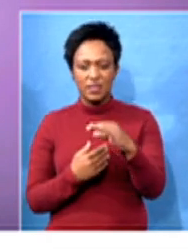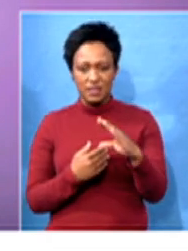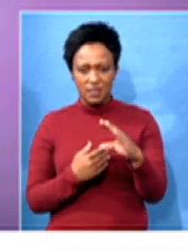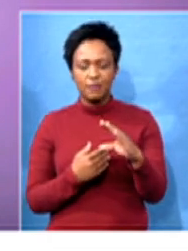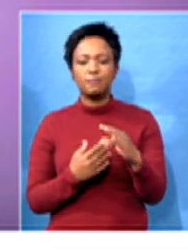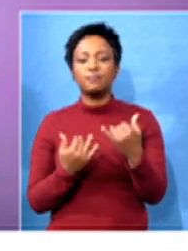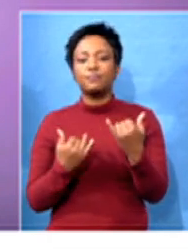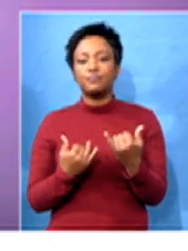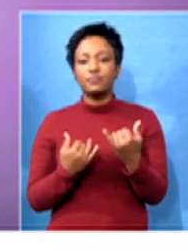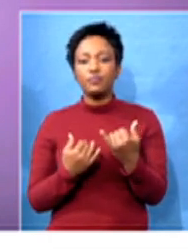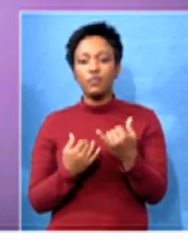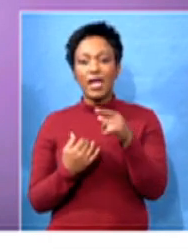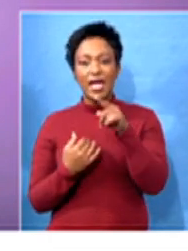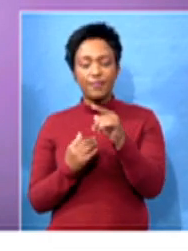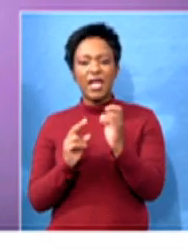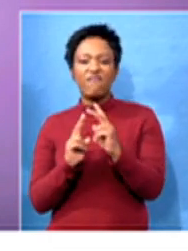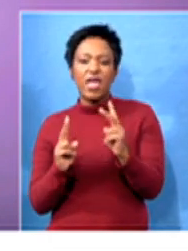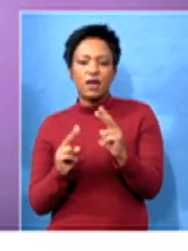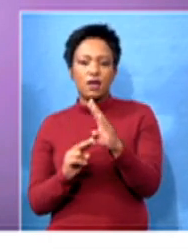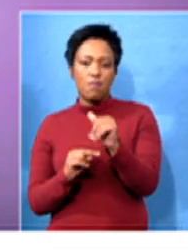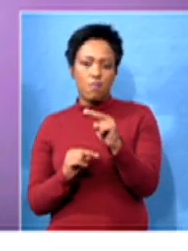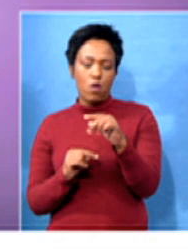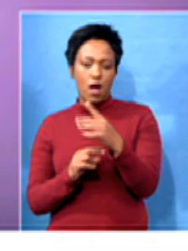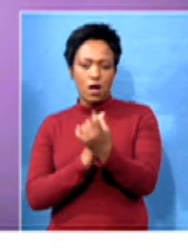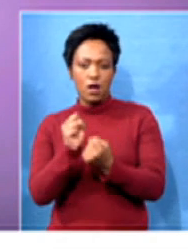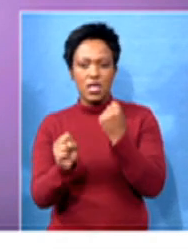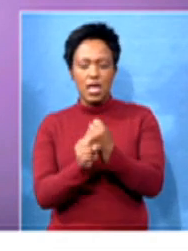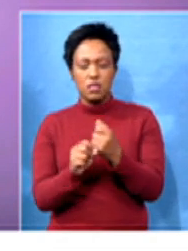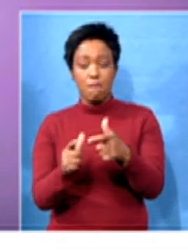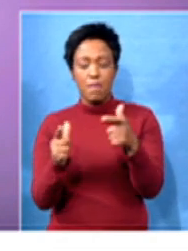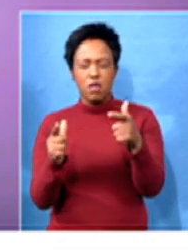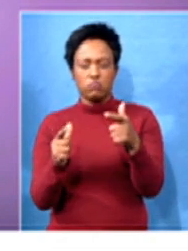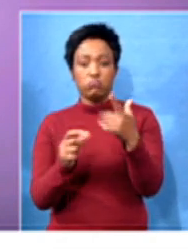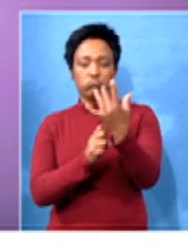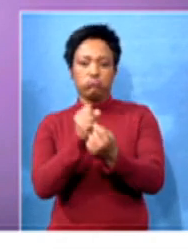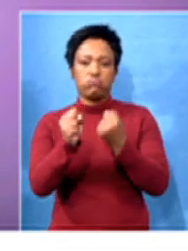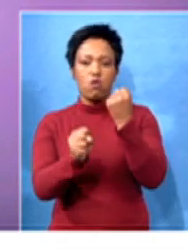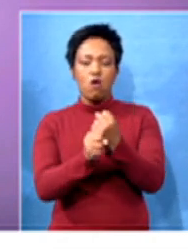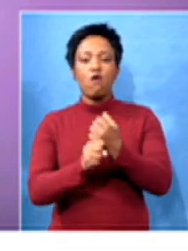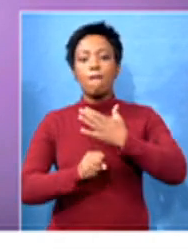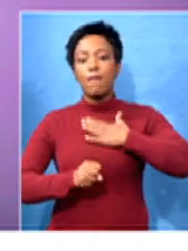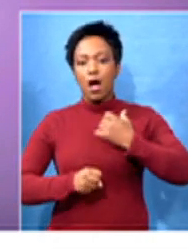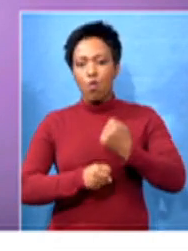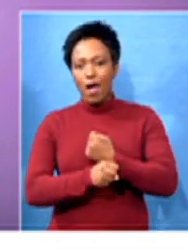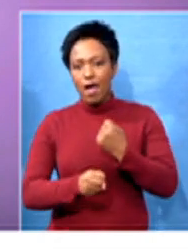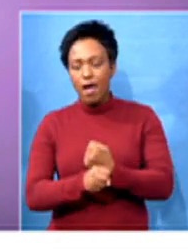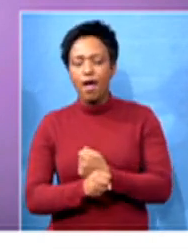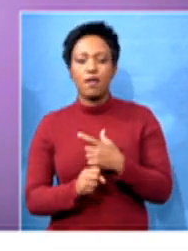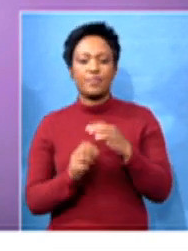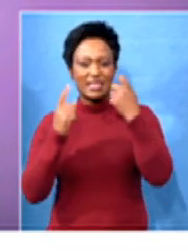Year is a docuseries. 2019 was the biggest year of my career. Success of my wine, the house of